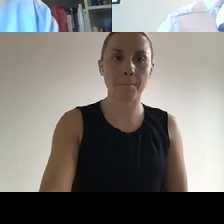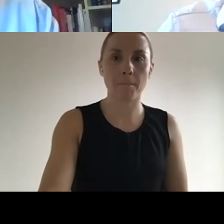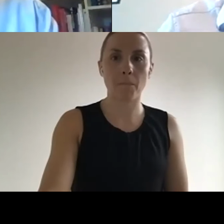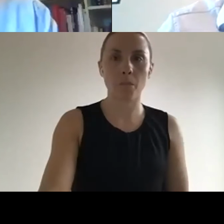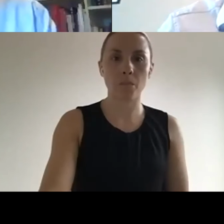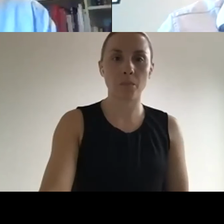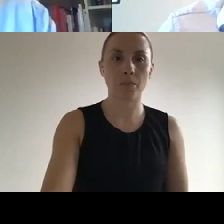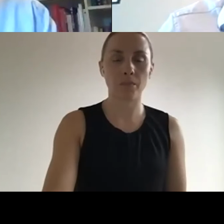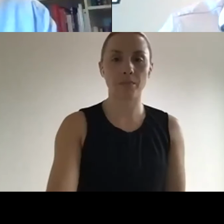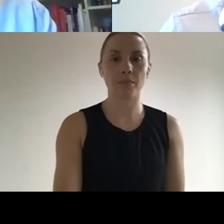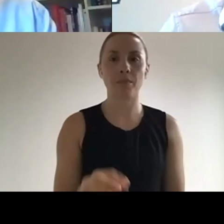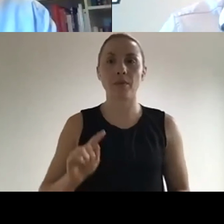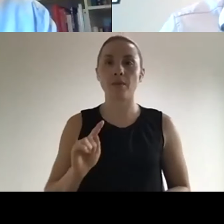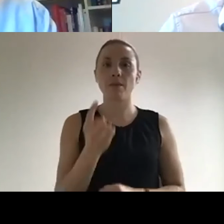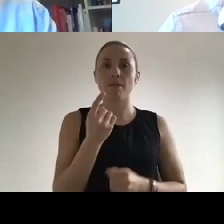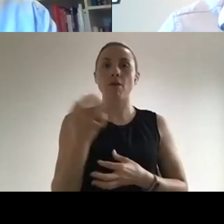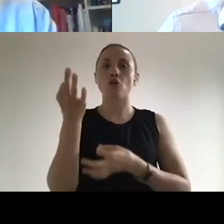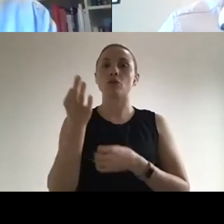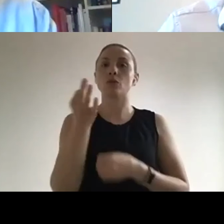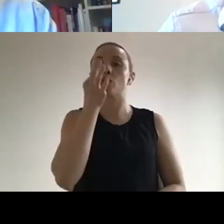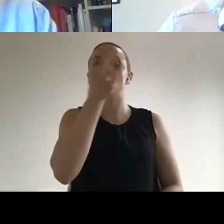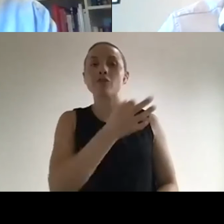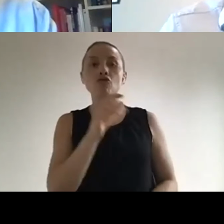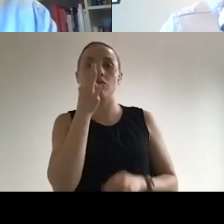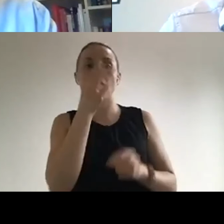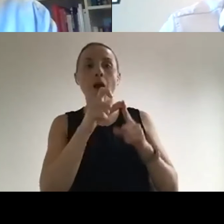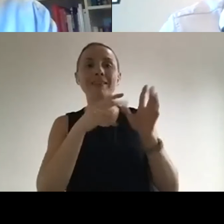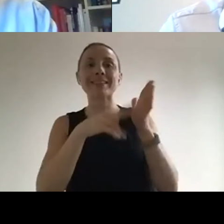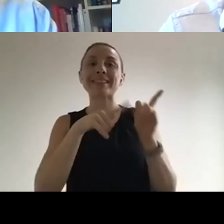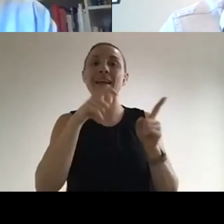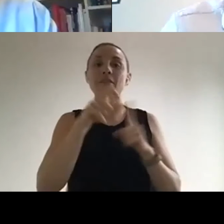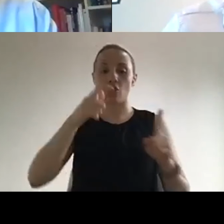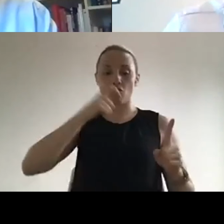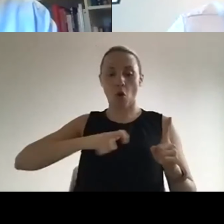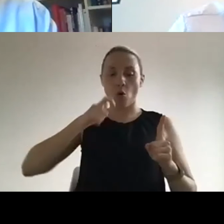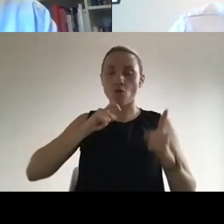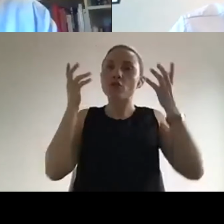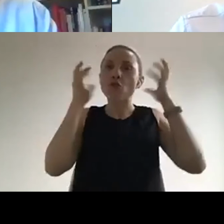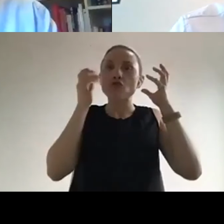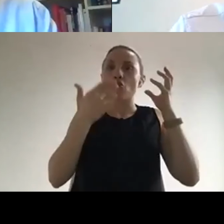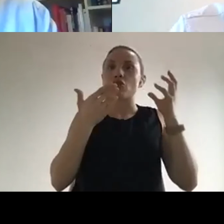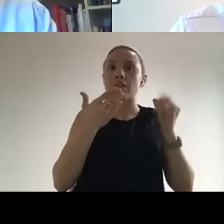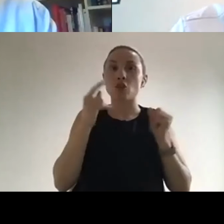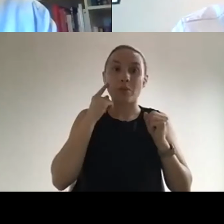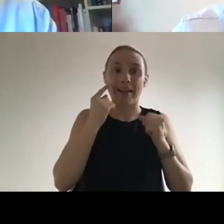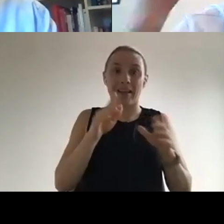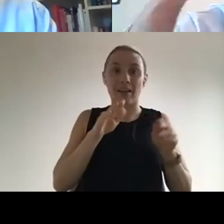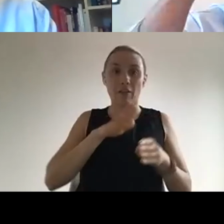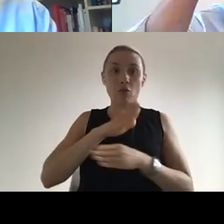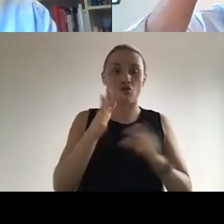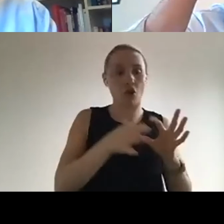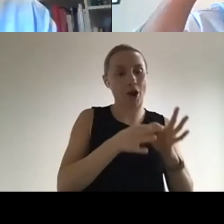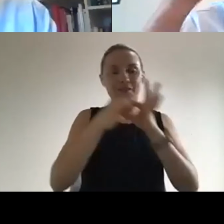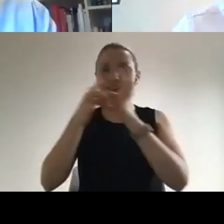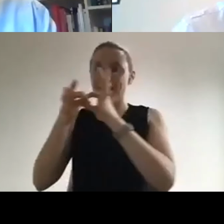see the role of audiologists expanding into therapeutic treatments? So yeah, David, do